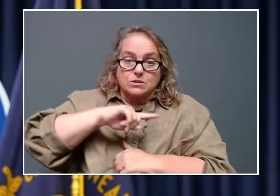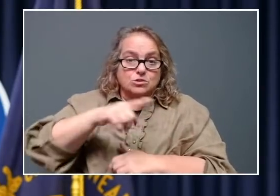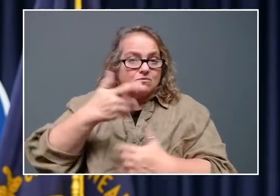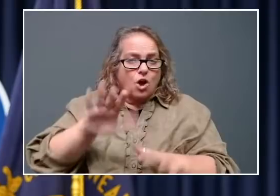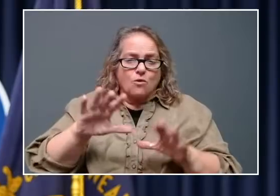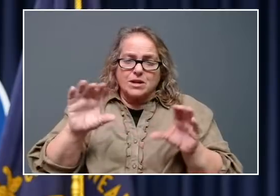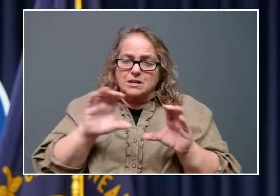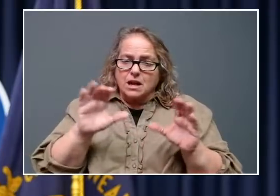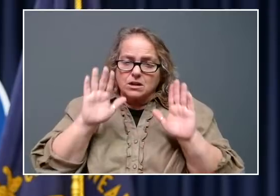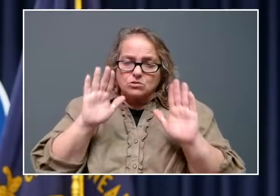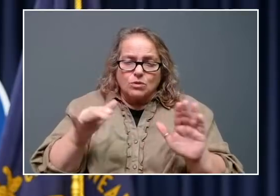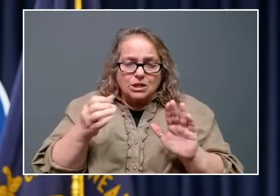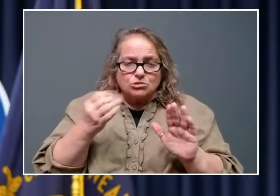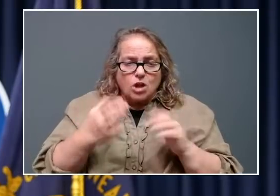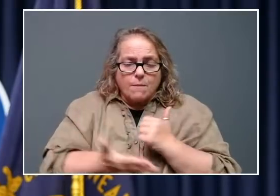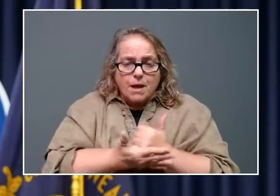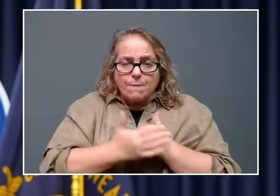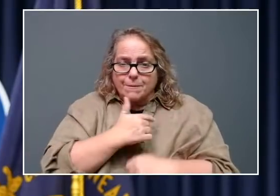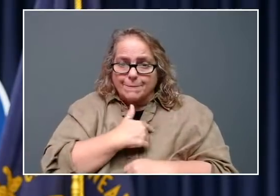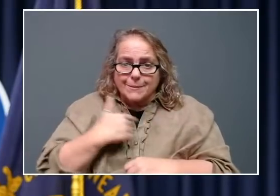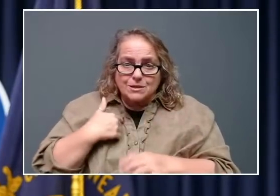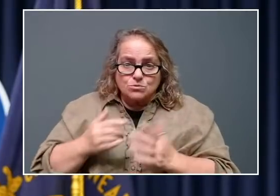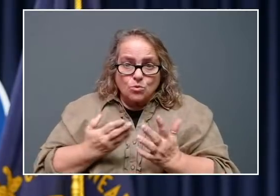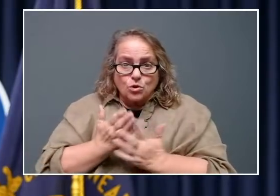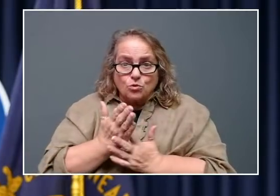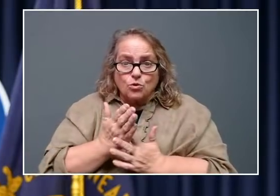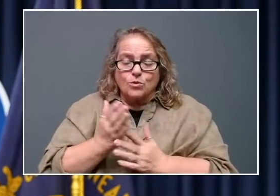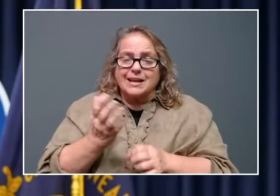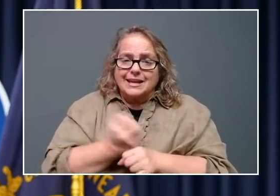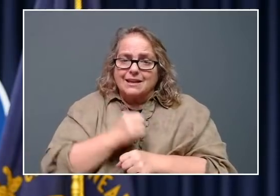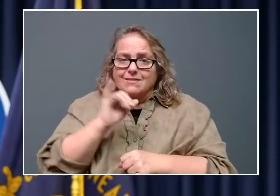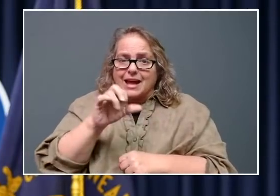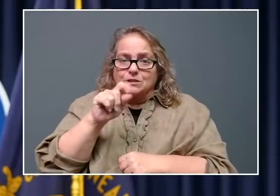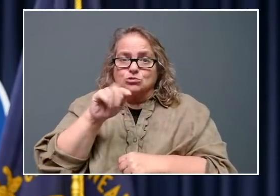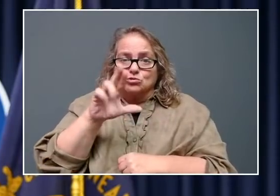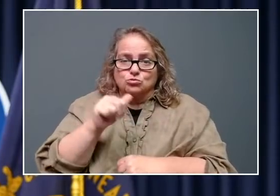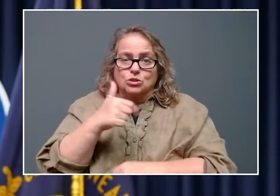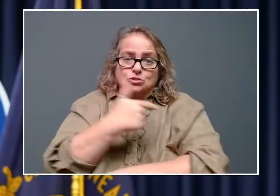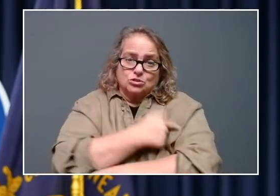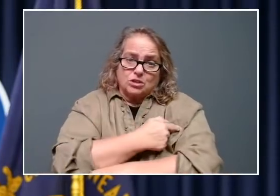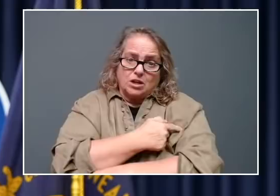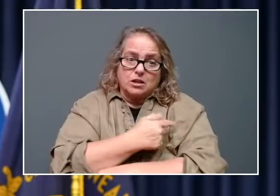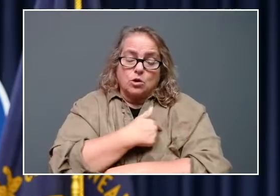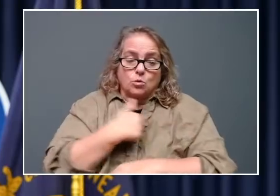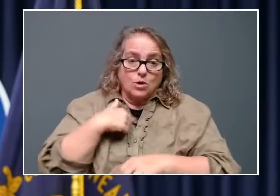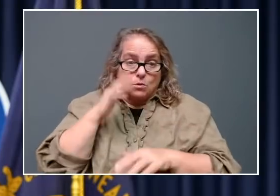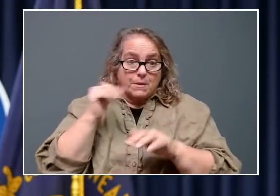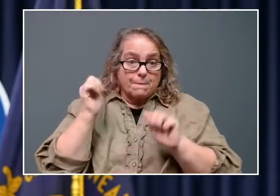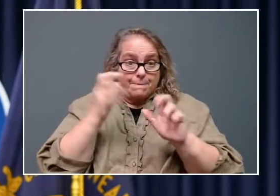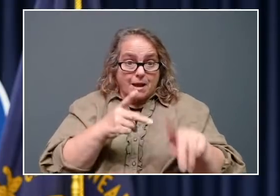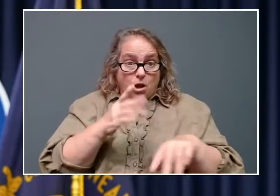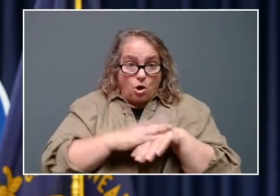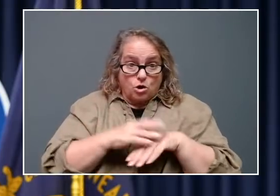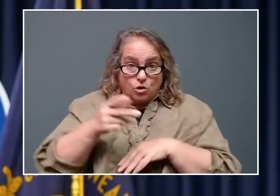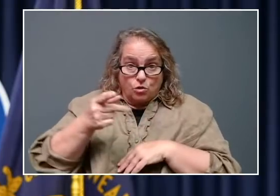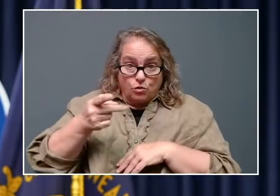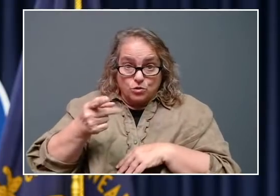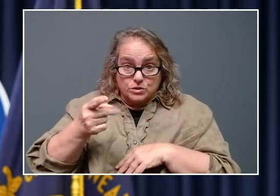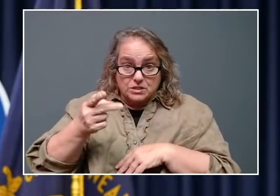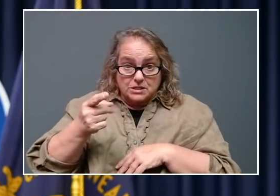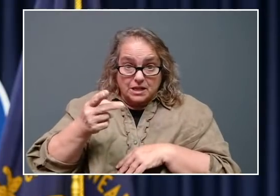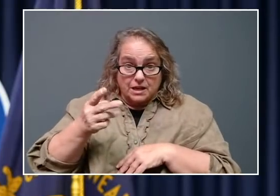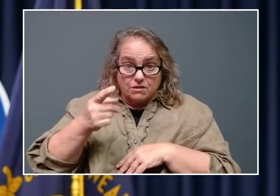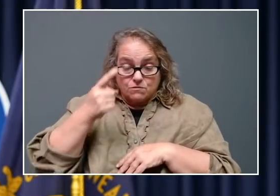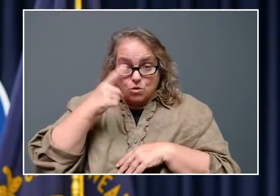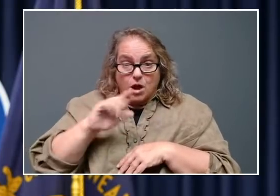job in helping us get through this. Please get that extra shot. We will be back on Thursday for our